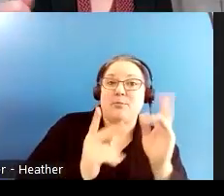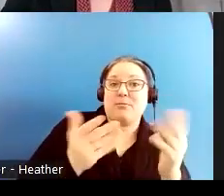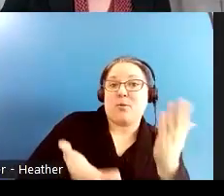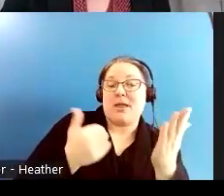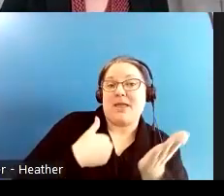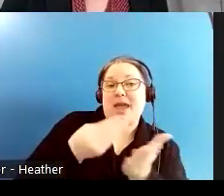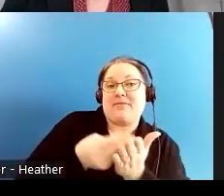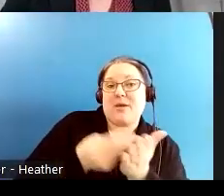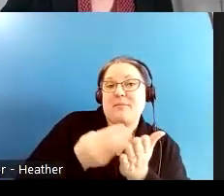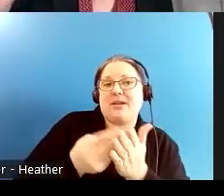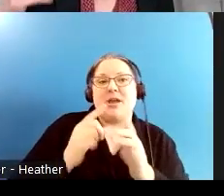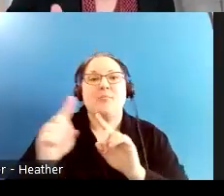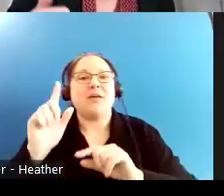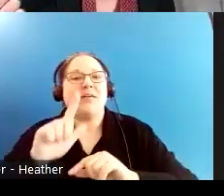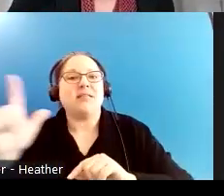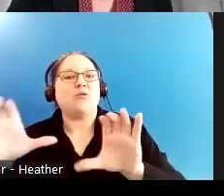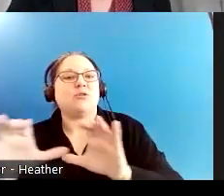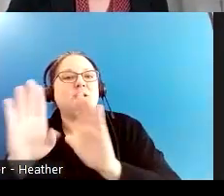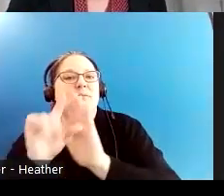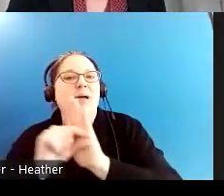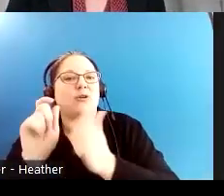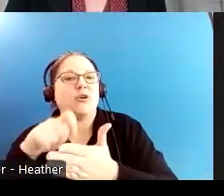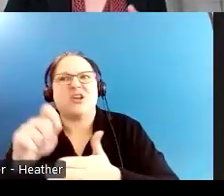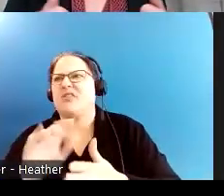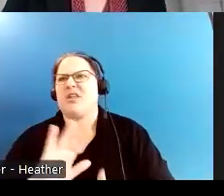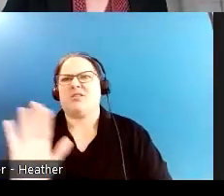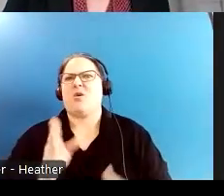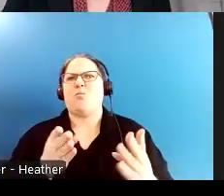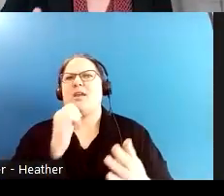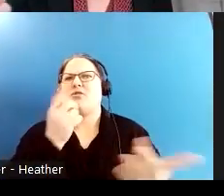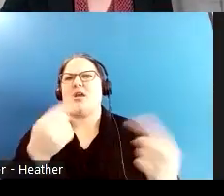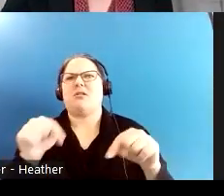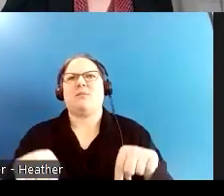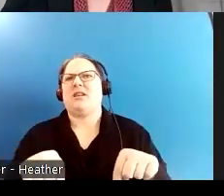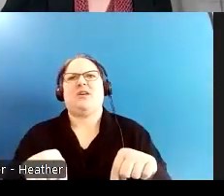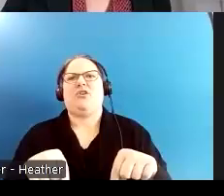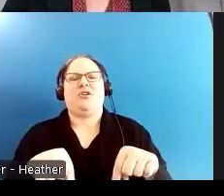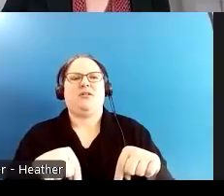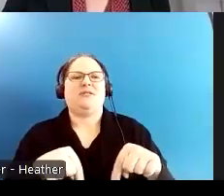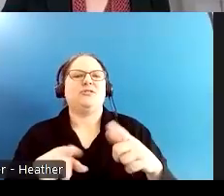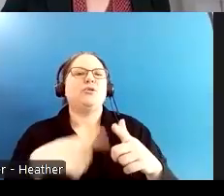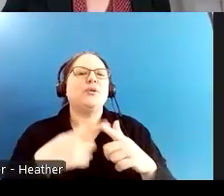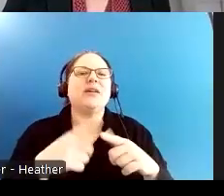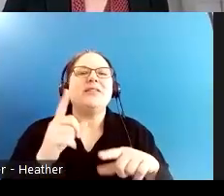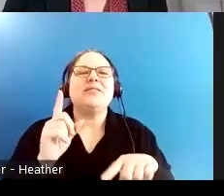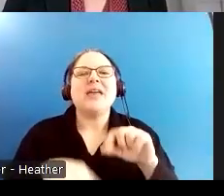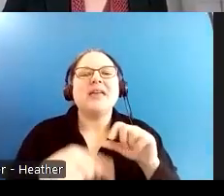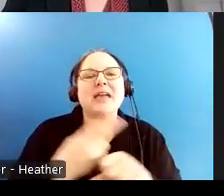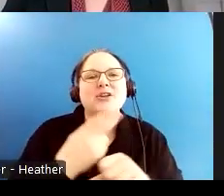but the landlord does a background check and says, no way, you're not getting this housing. They're stuck with this subsidy that they can't use most